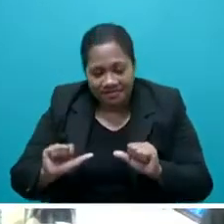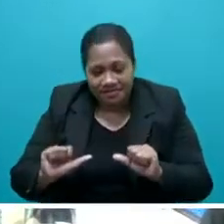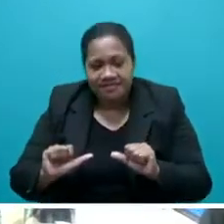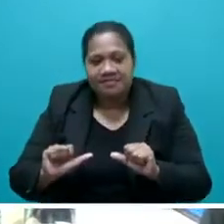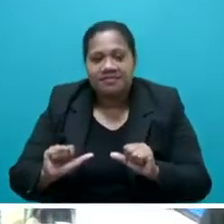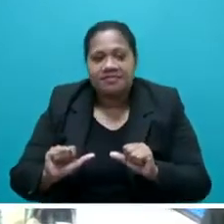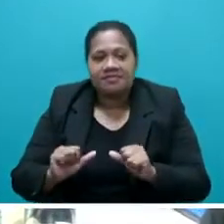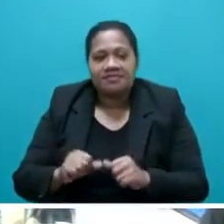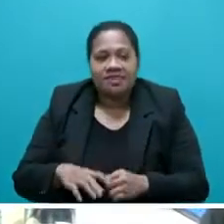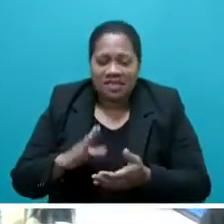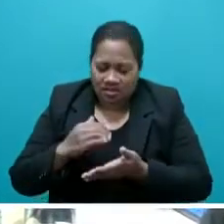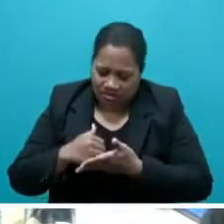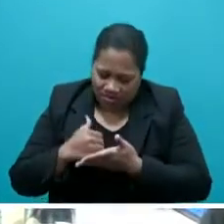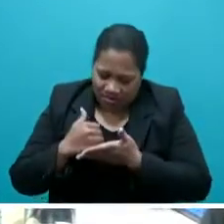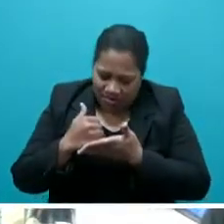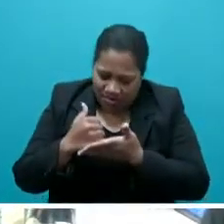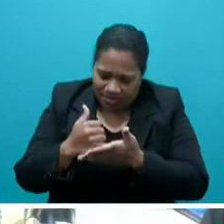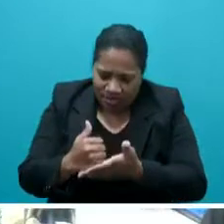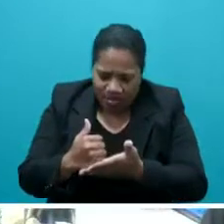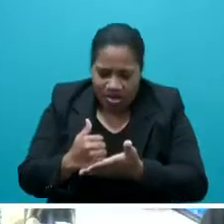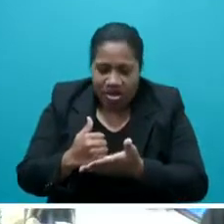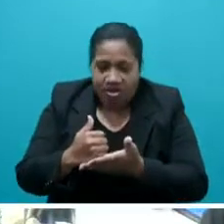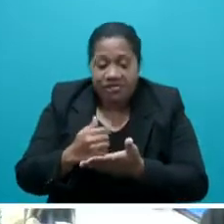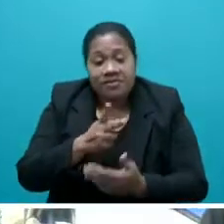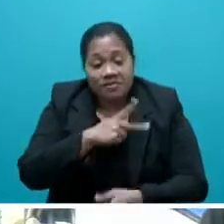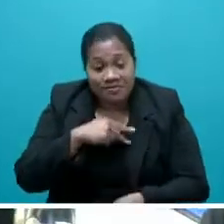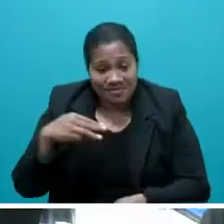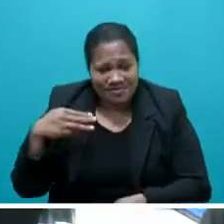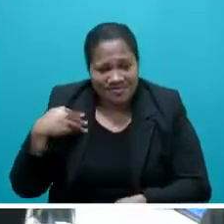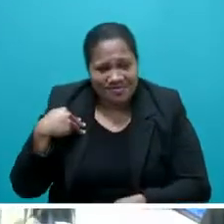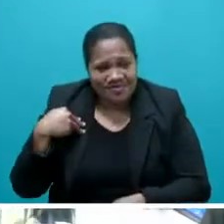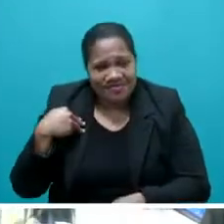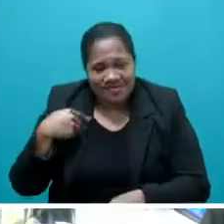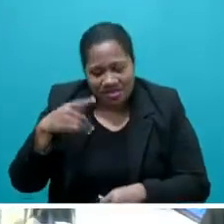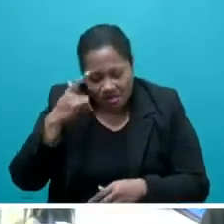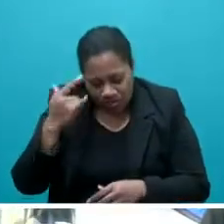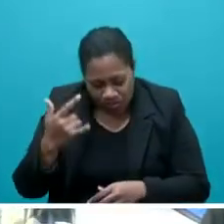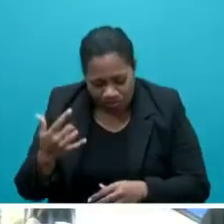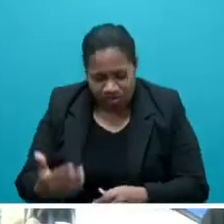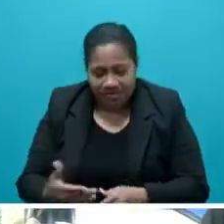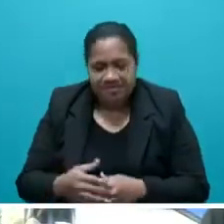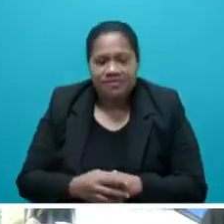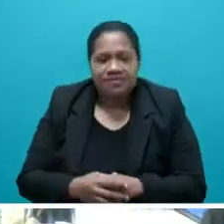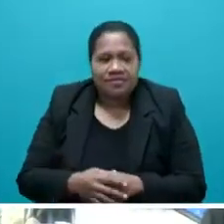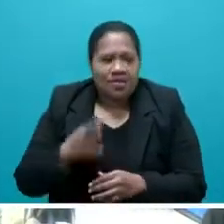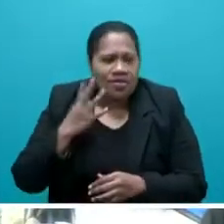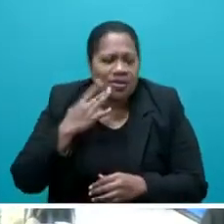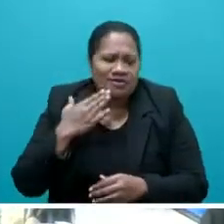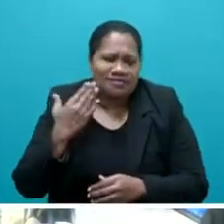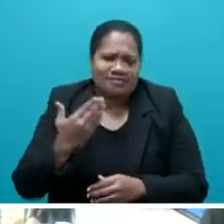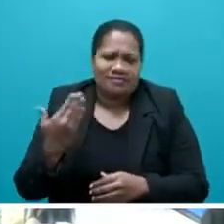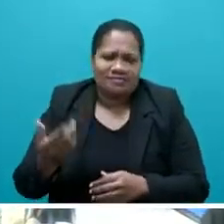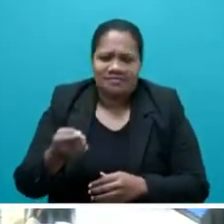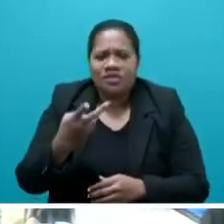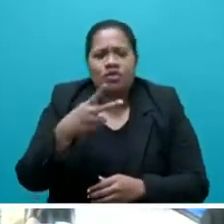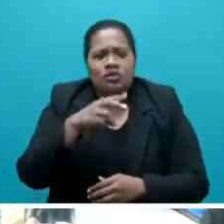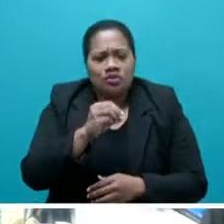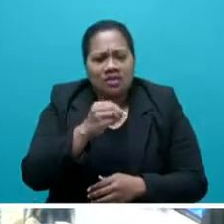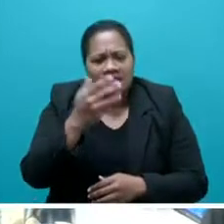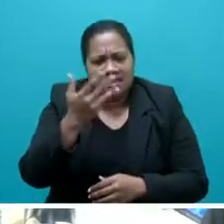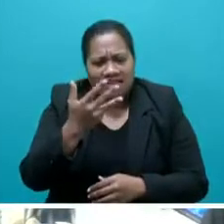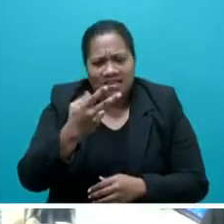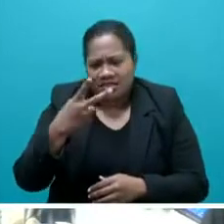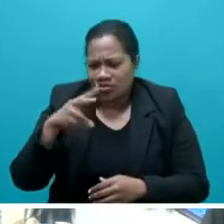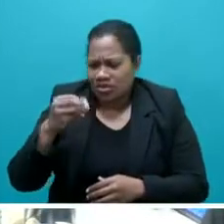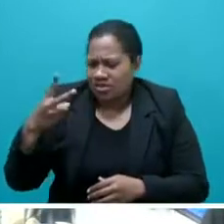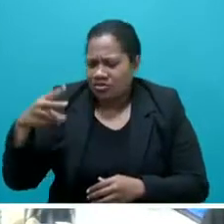stand in support of the Honourable Prime Minister's motion to thank His Excellency for his most gracious address on the official opening of the 2019-2020 session of